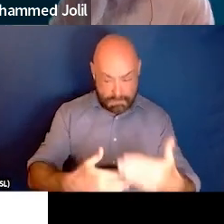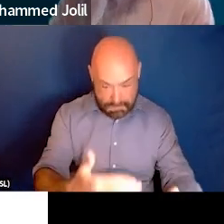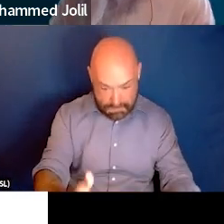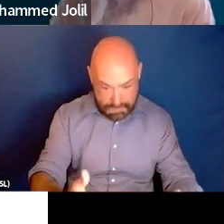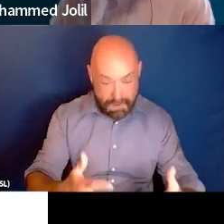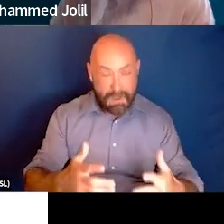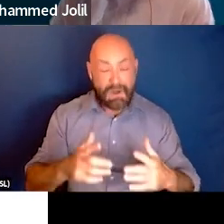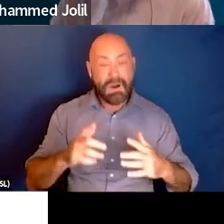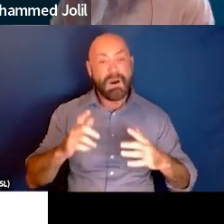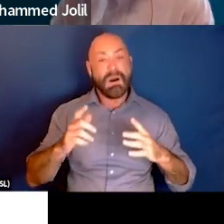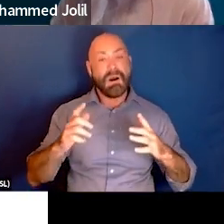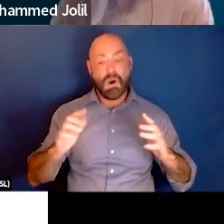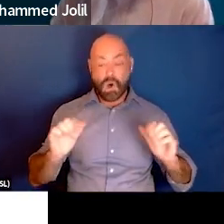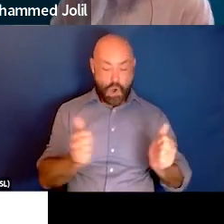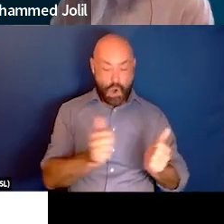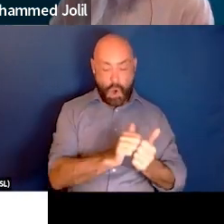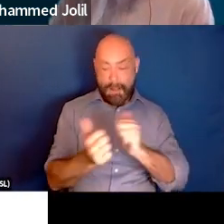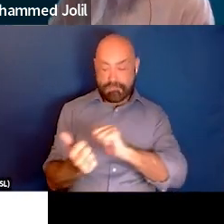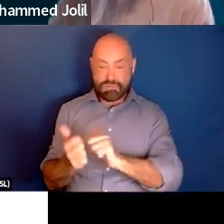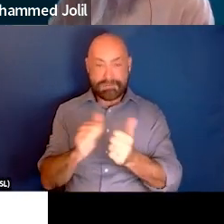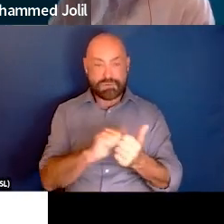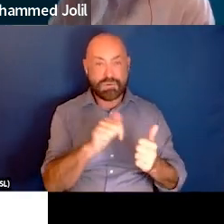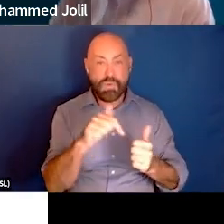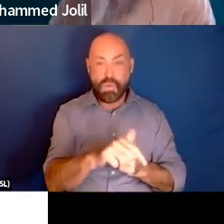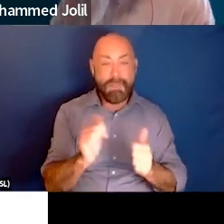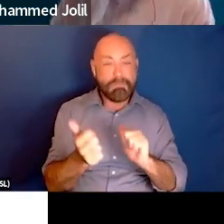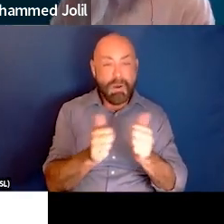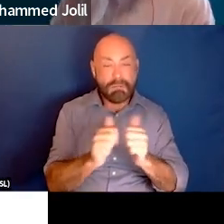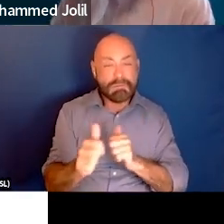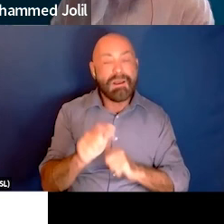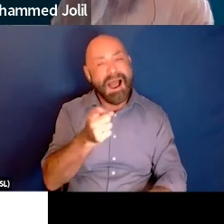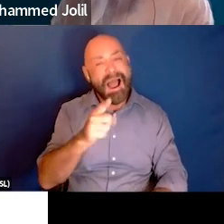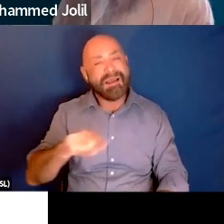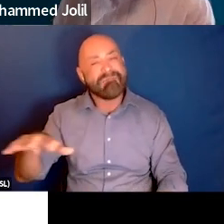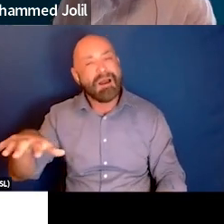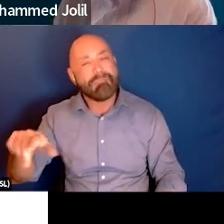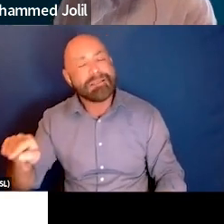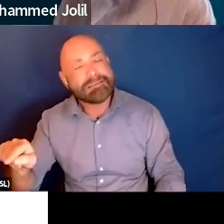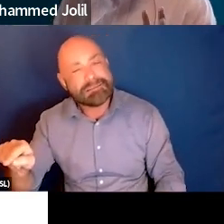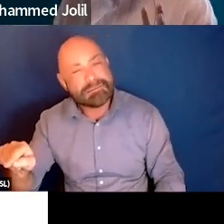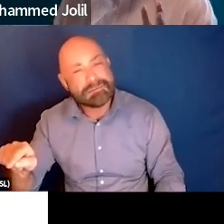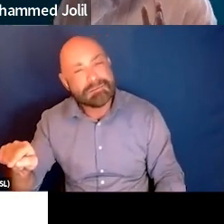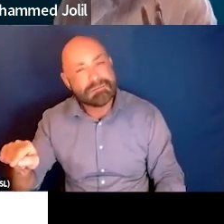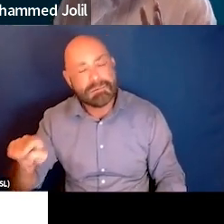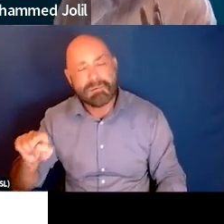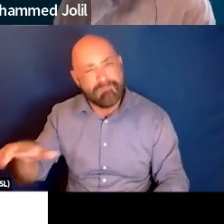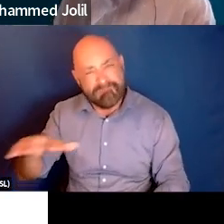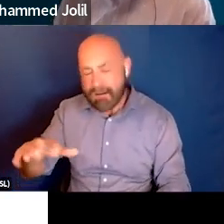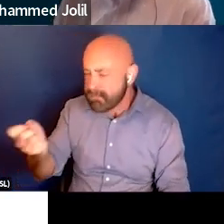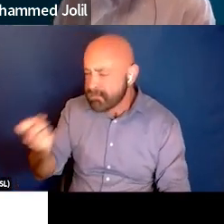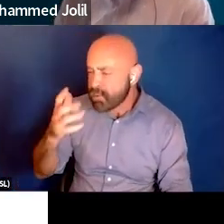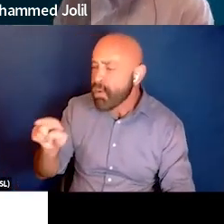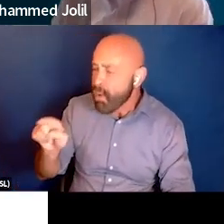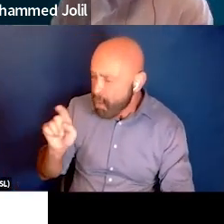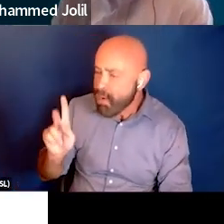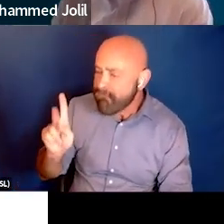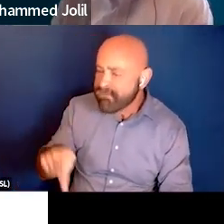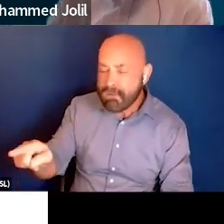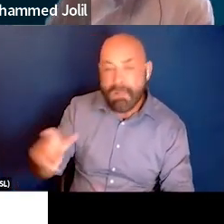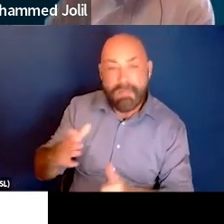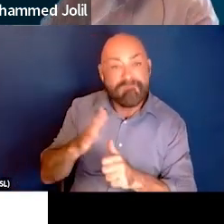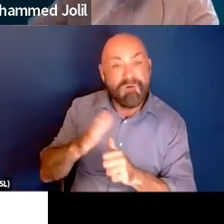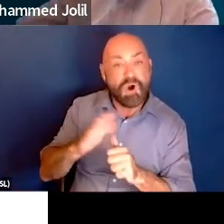that we've done with our partners and families, families told us that, at the first session